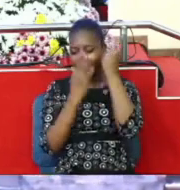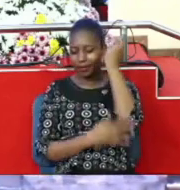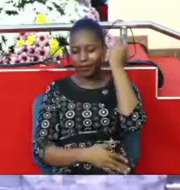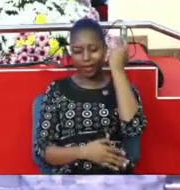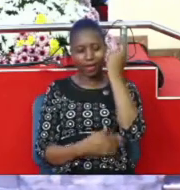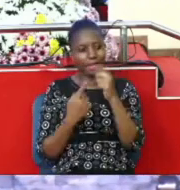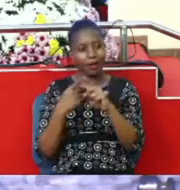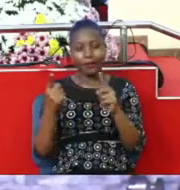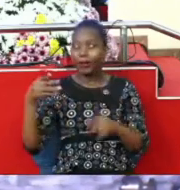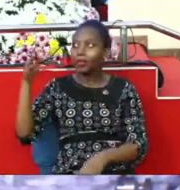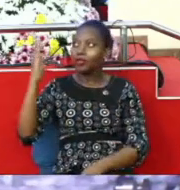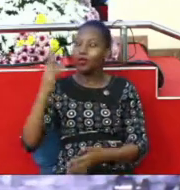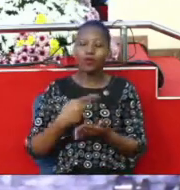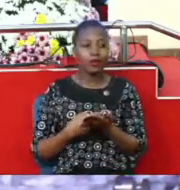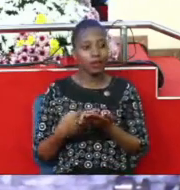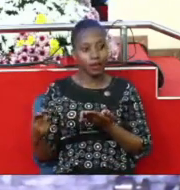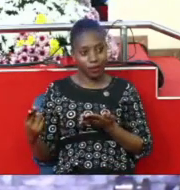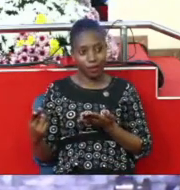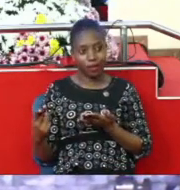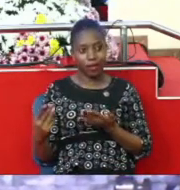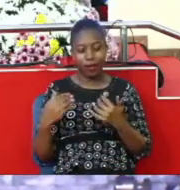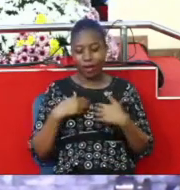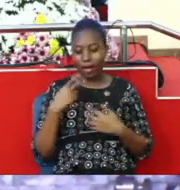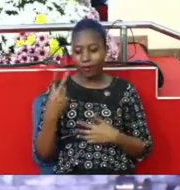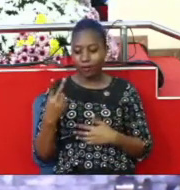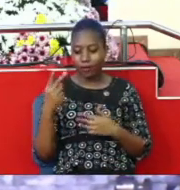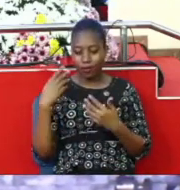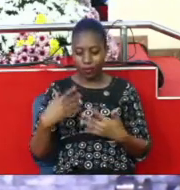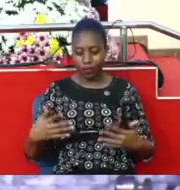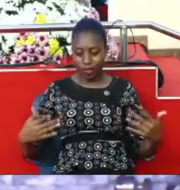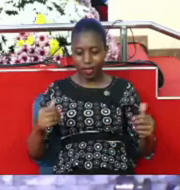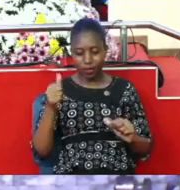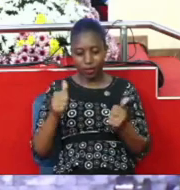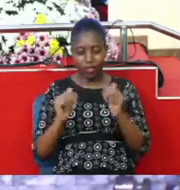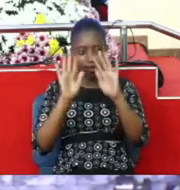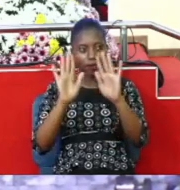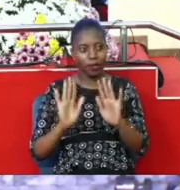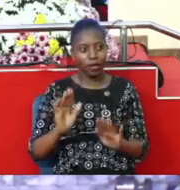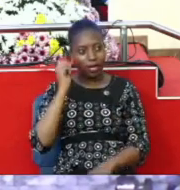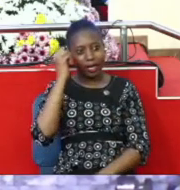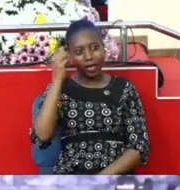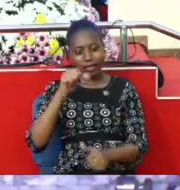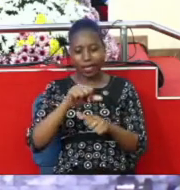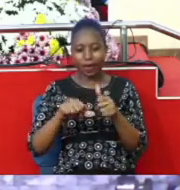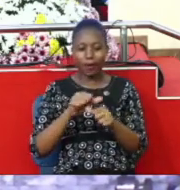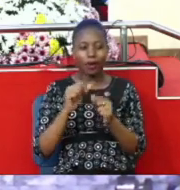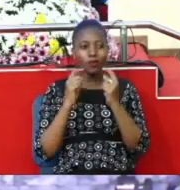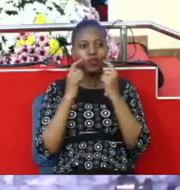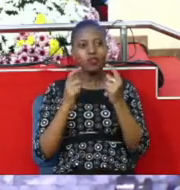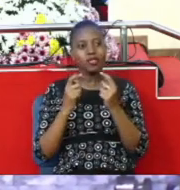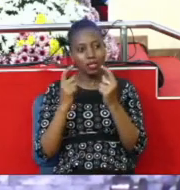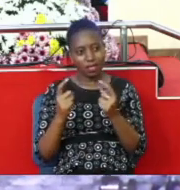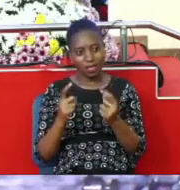ni mtakatifu sana. There are two things that you need to understand about sin. Mambo mawili tu yafahamu kuhusu dhambi. It is both legal. Ni kwamba ni ya